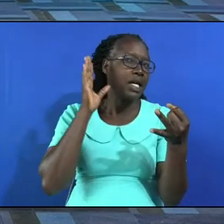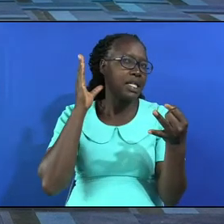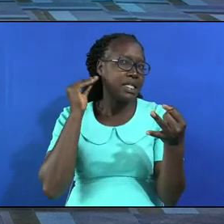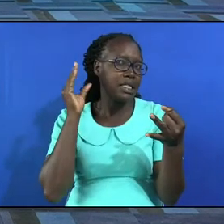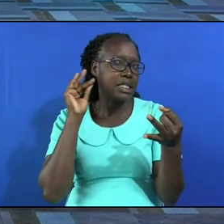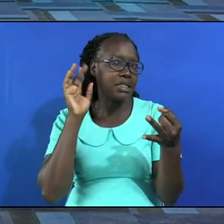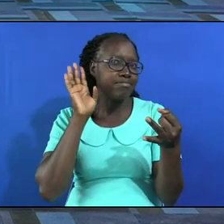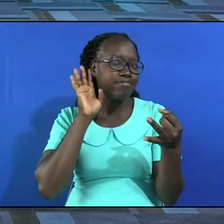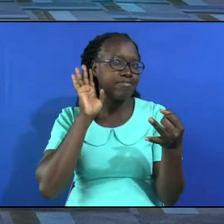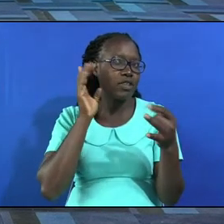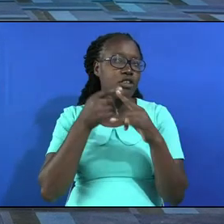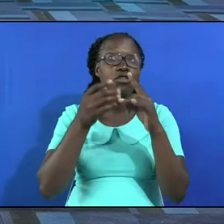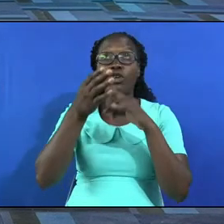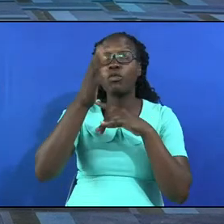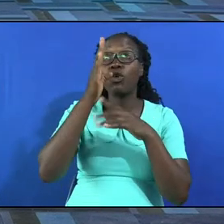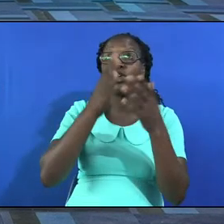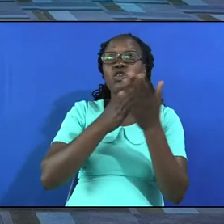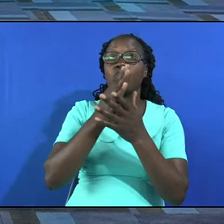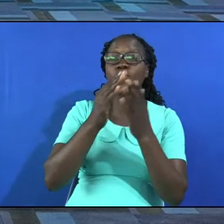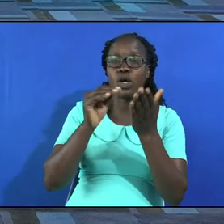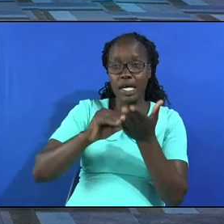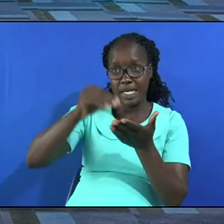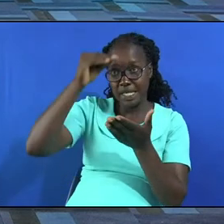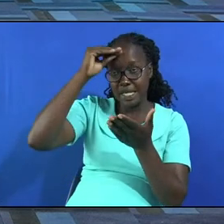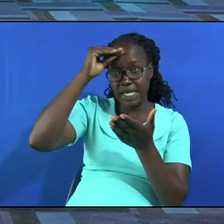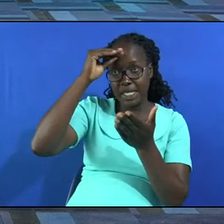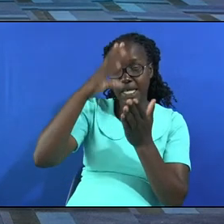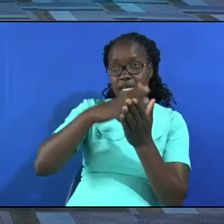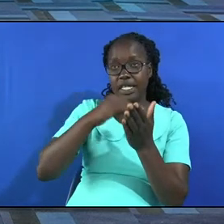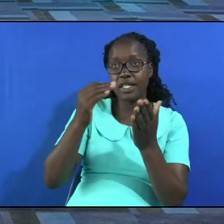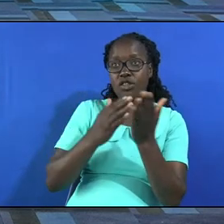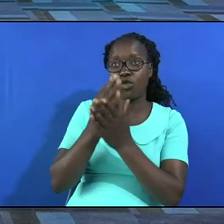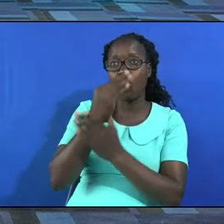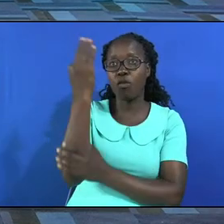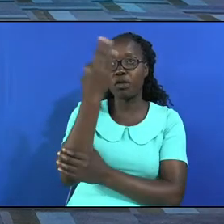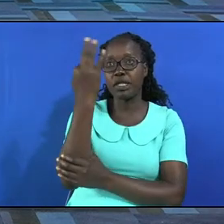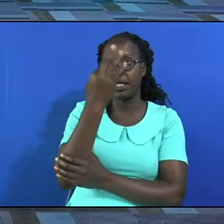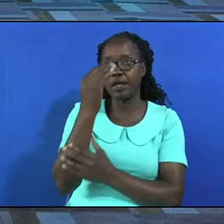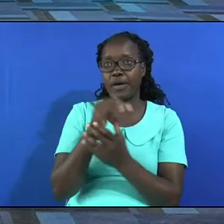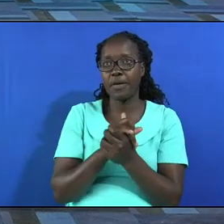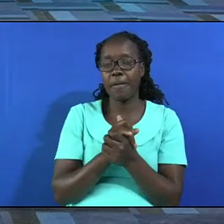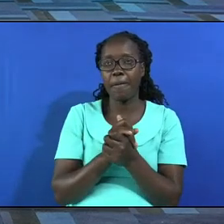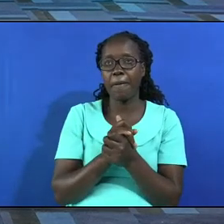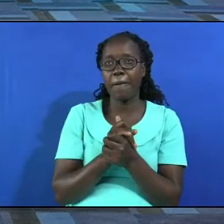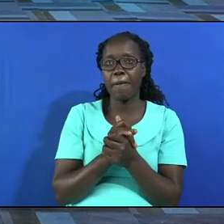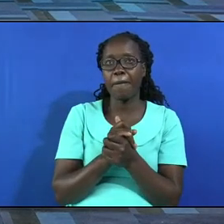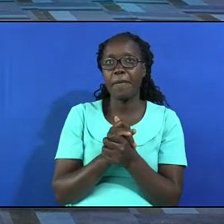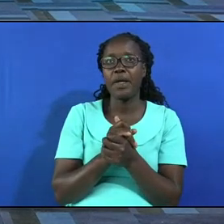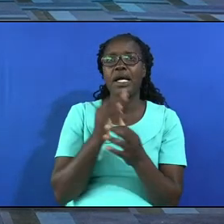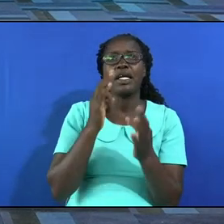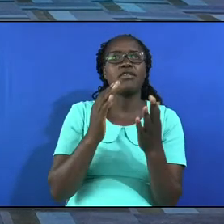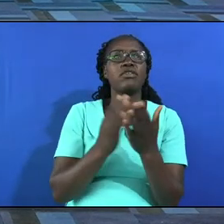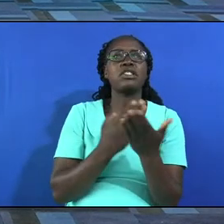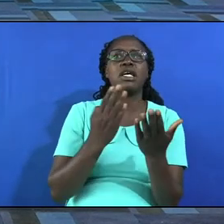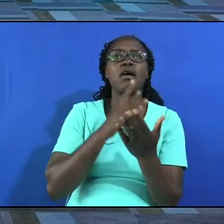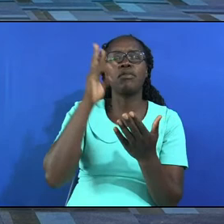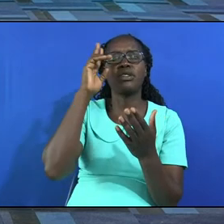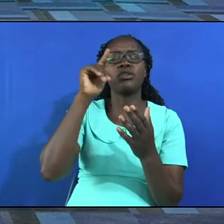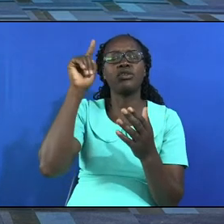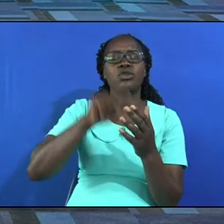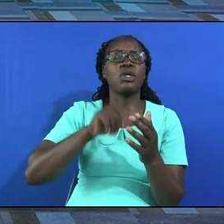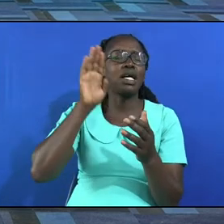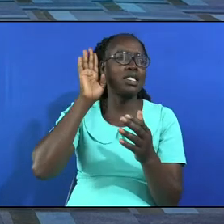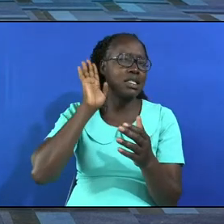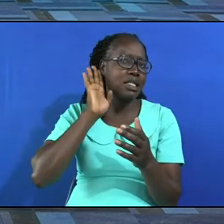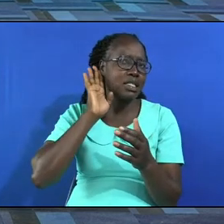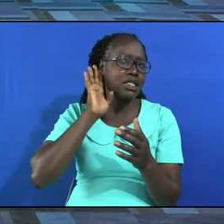listening from God through study and through preaching. If for some reason you are unable to